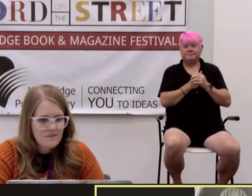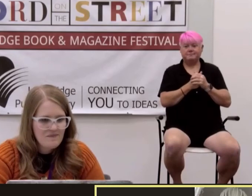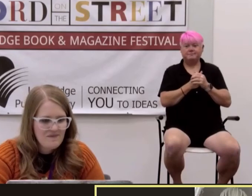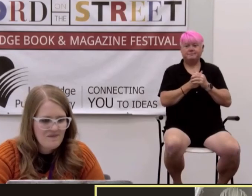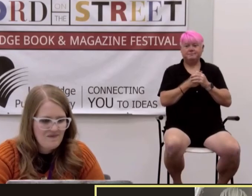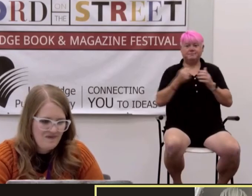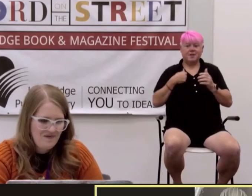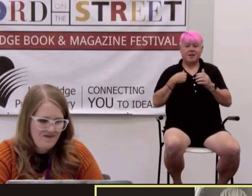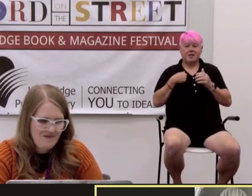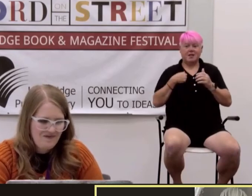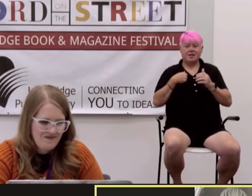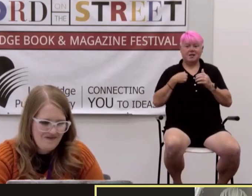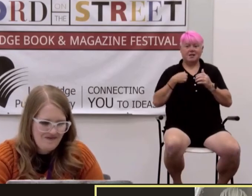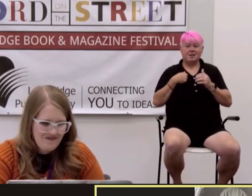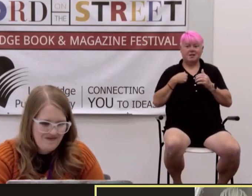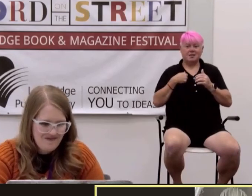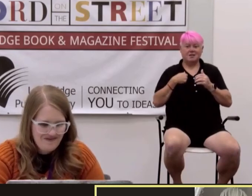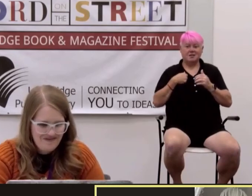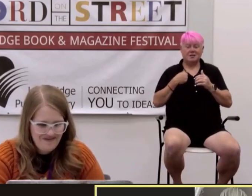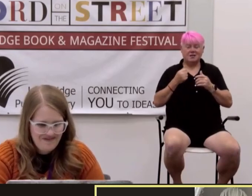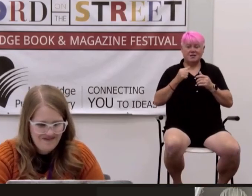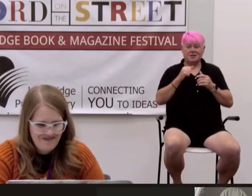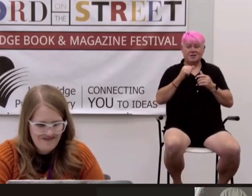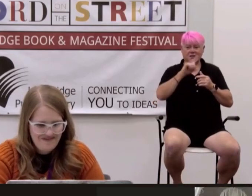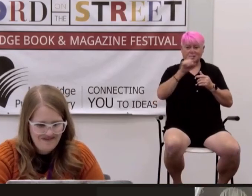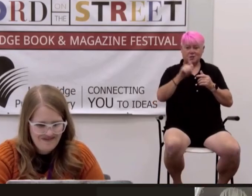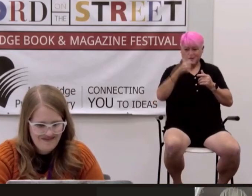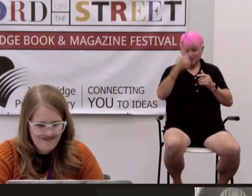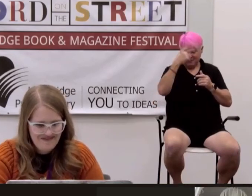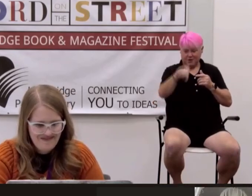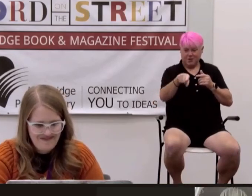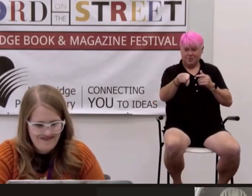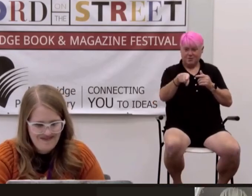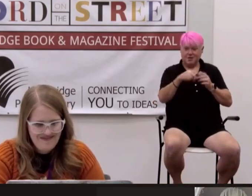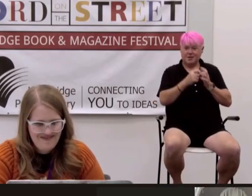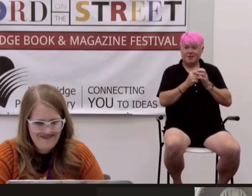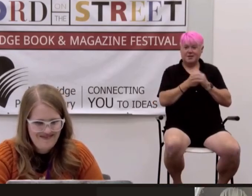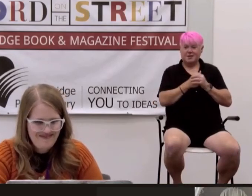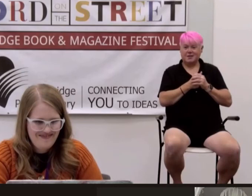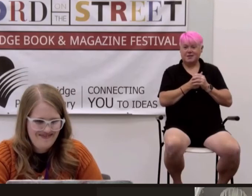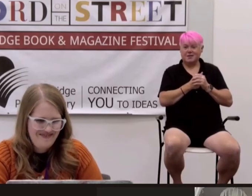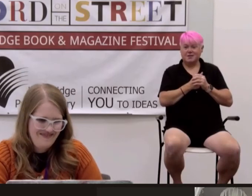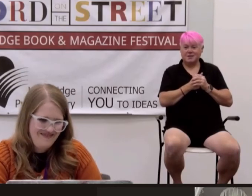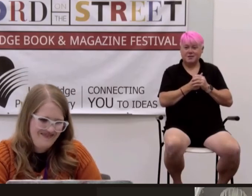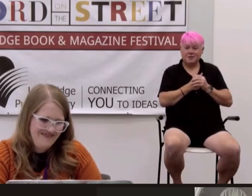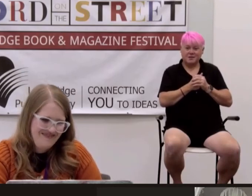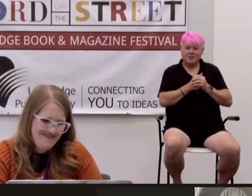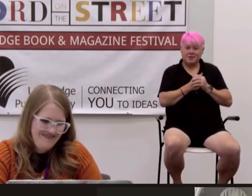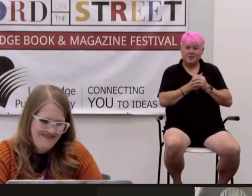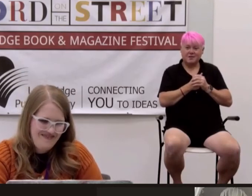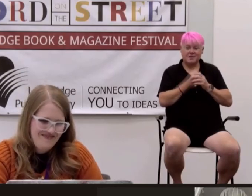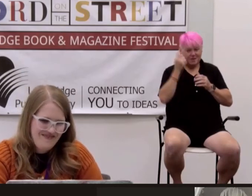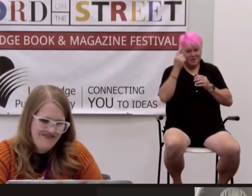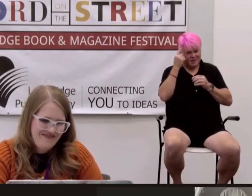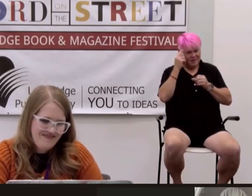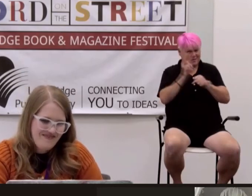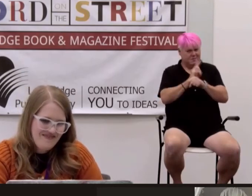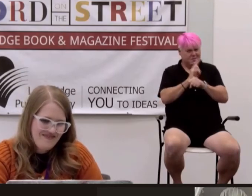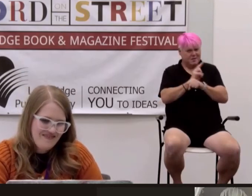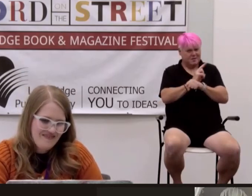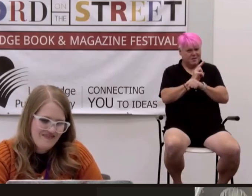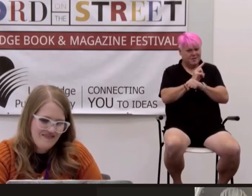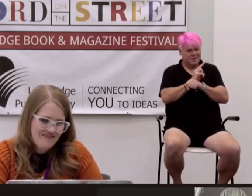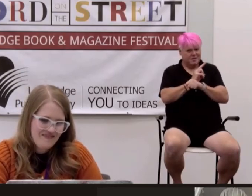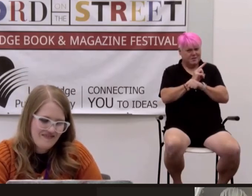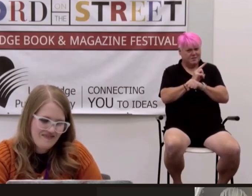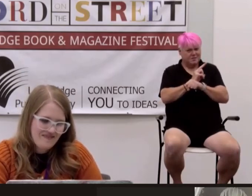you. Did we use reindeer moss in something in this book? I can't remember. Yeah, see, that's another one. I think we did, or I know